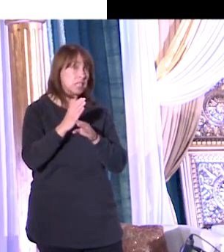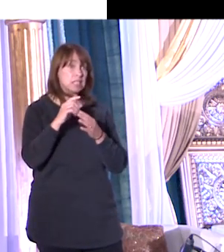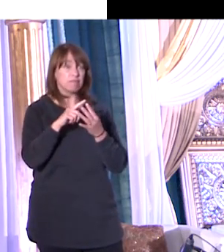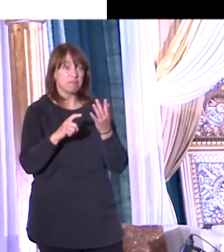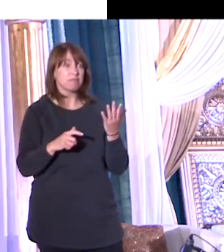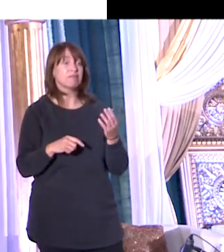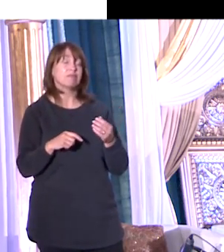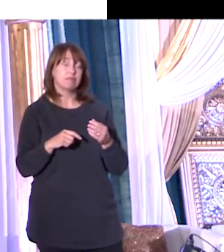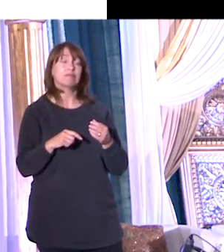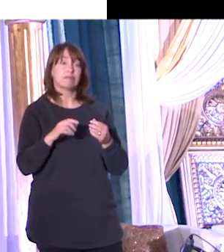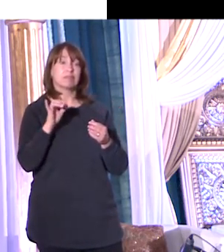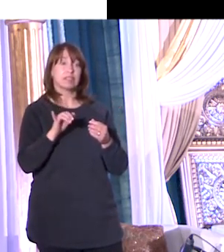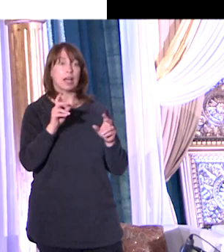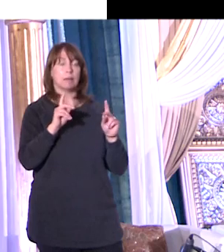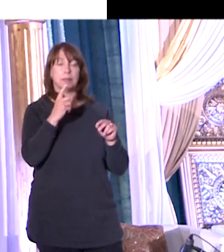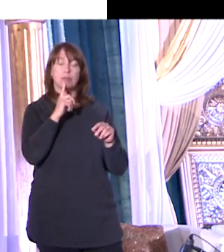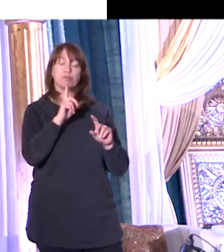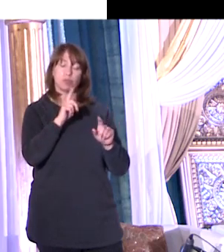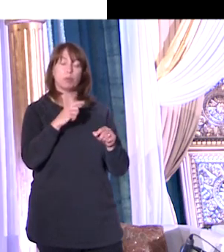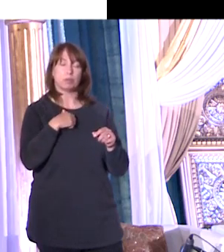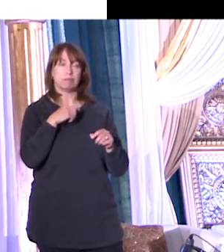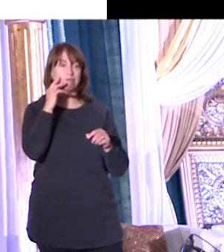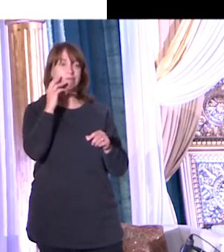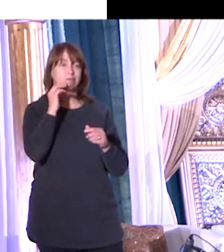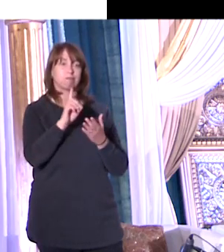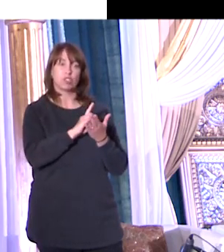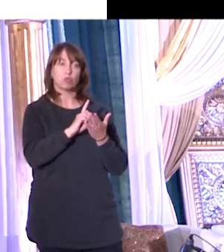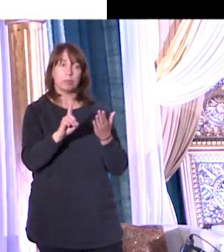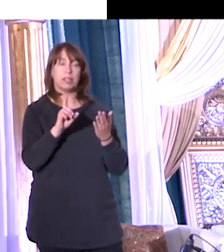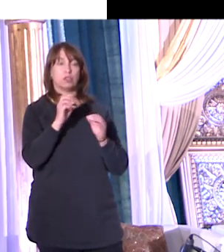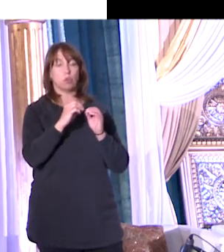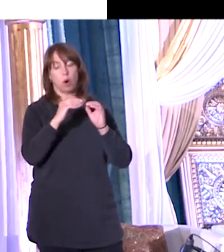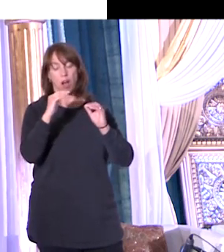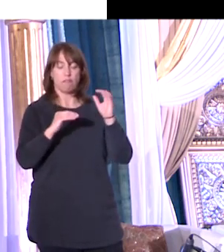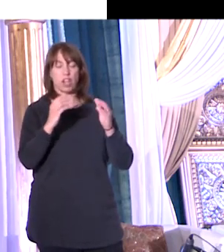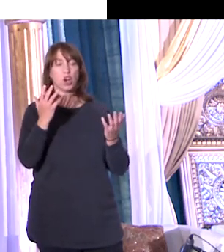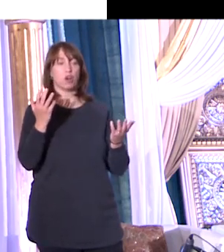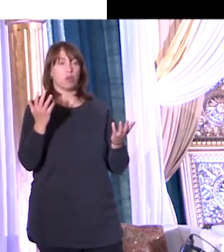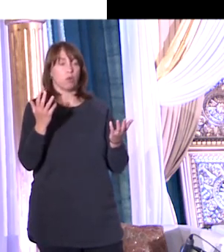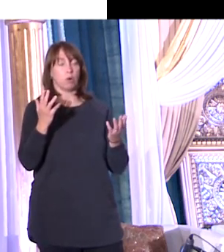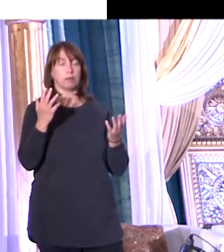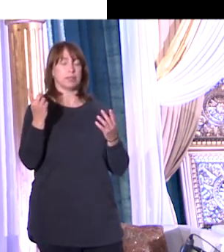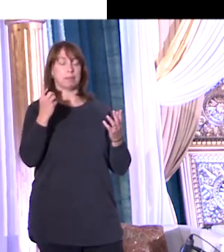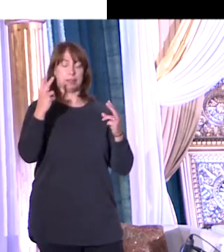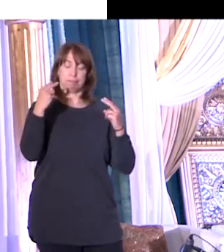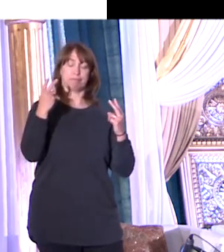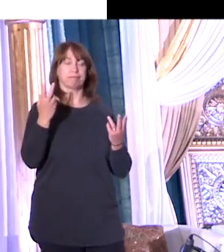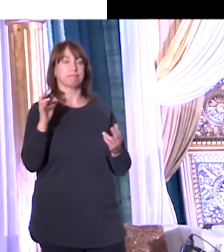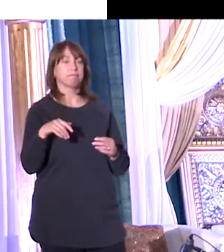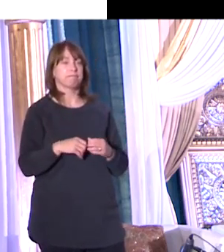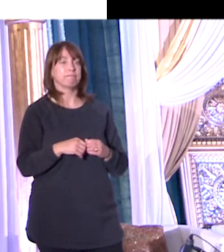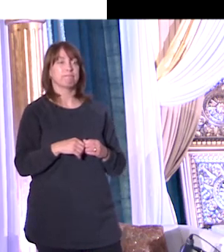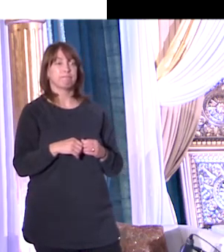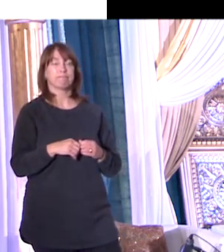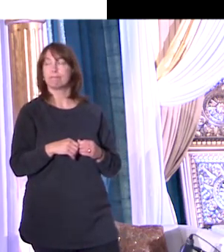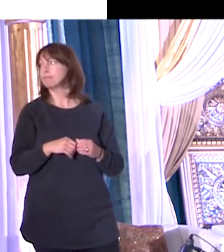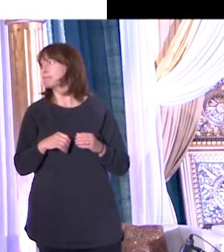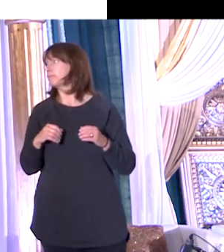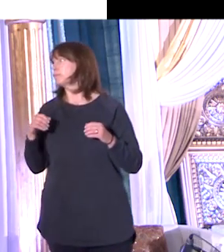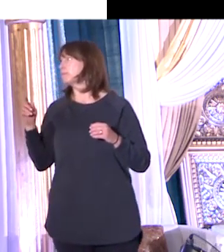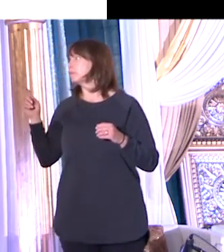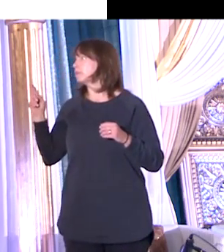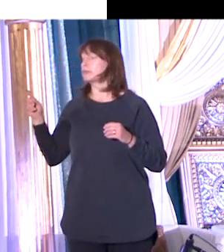the situations in which people said that they would experience unfair treatment of one sort or another. What about